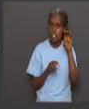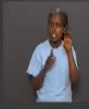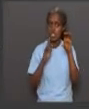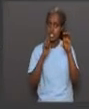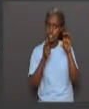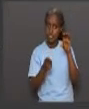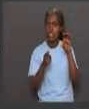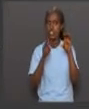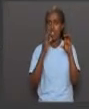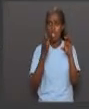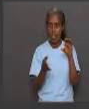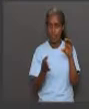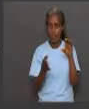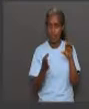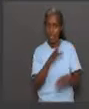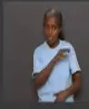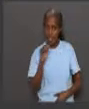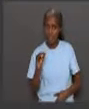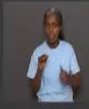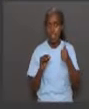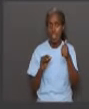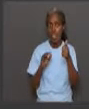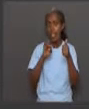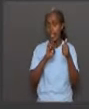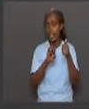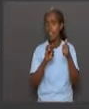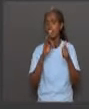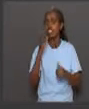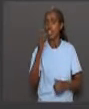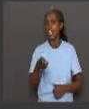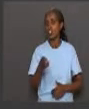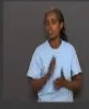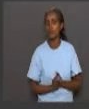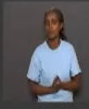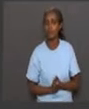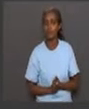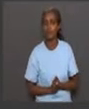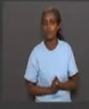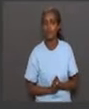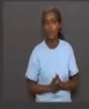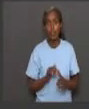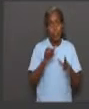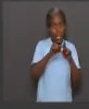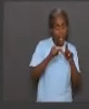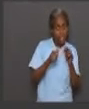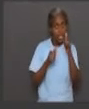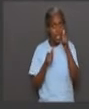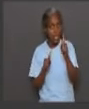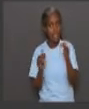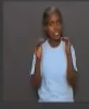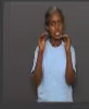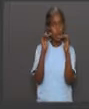G, F and A, E, H. Angle A